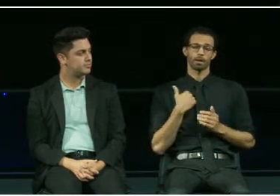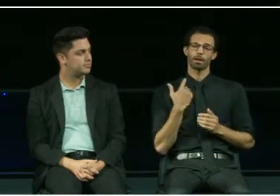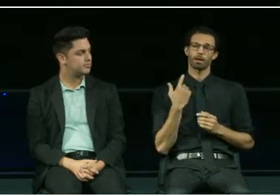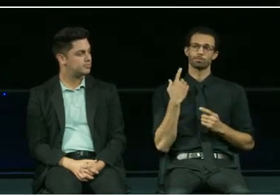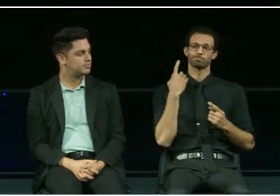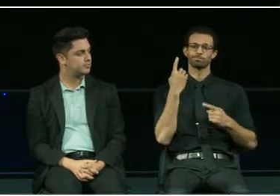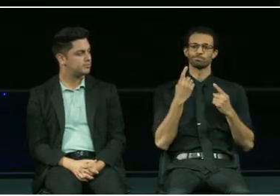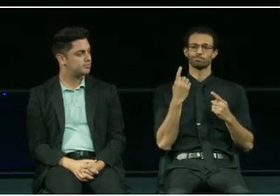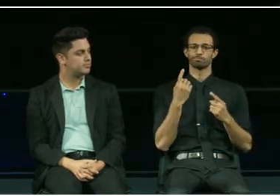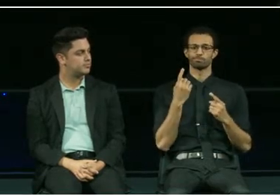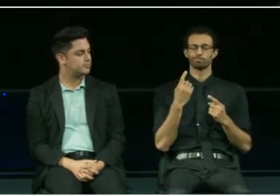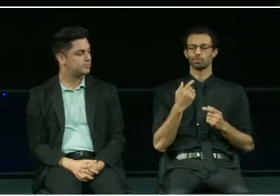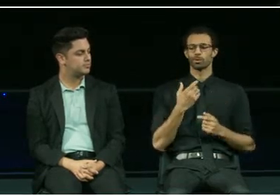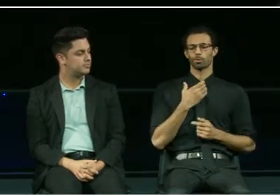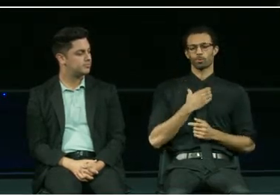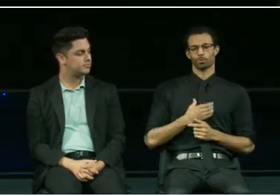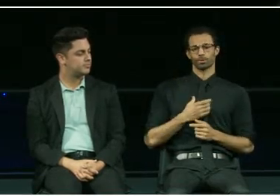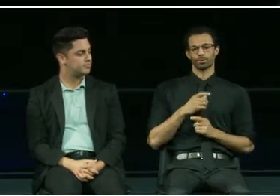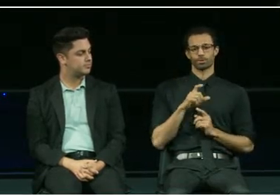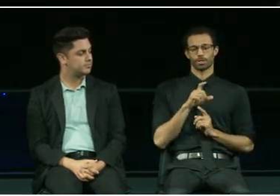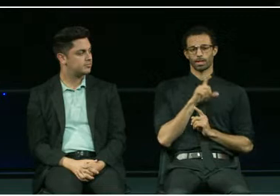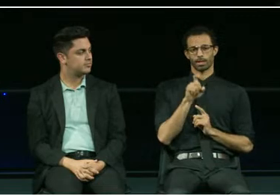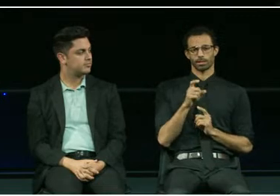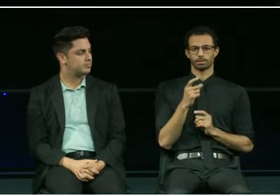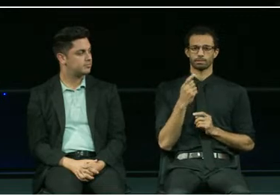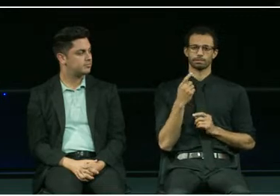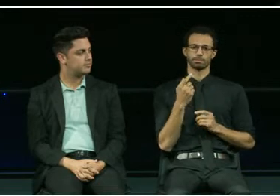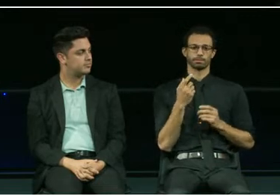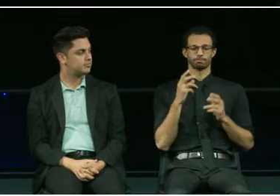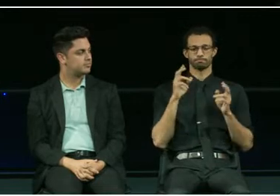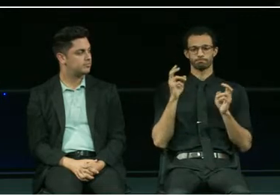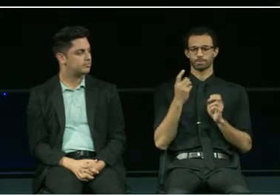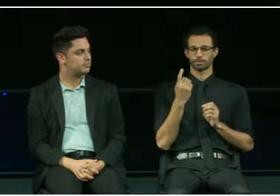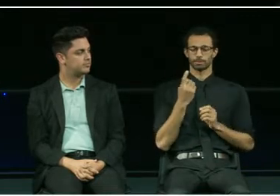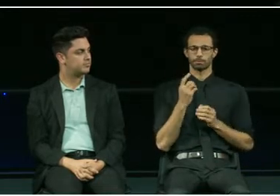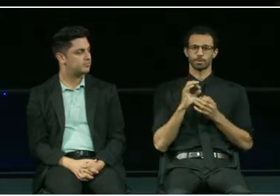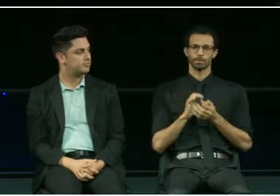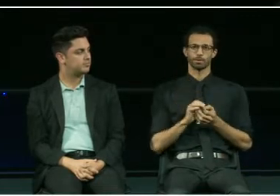I had asked her something like,